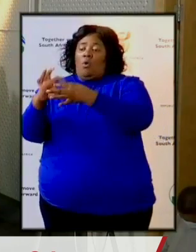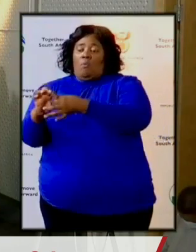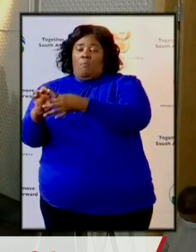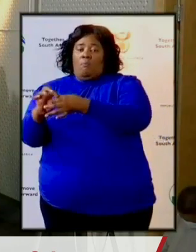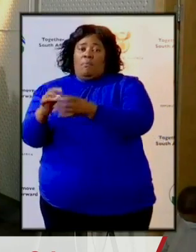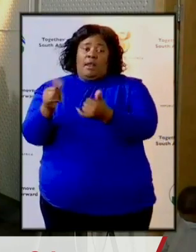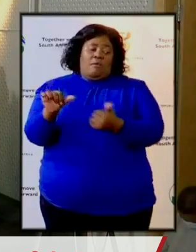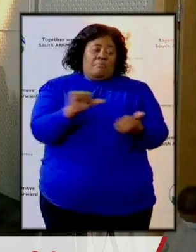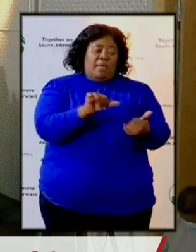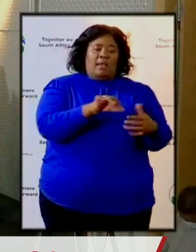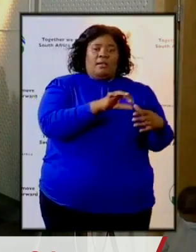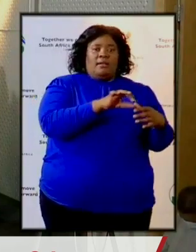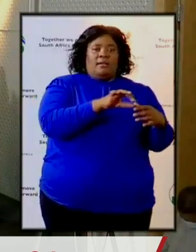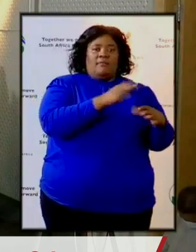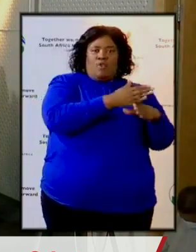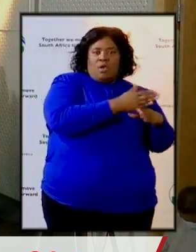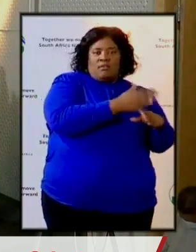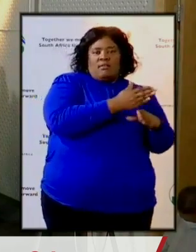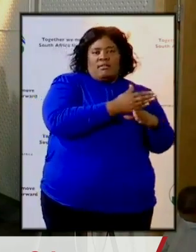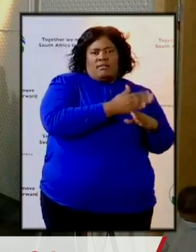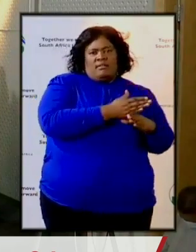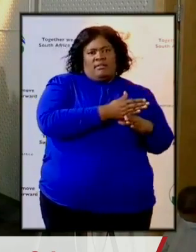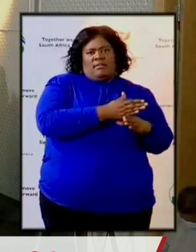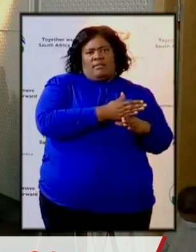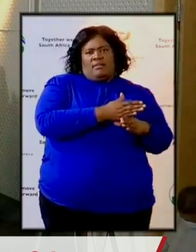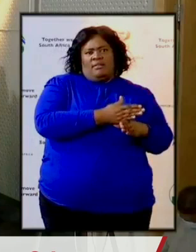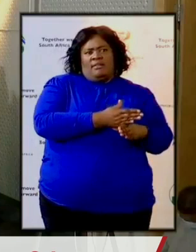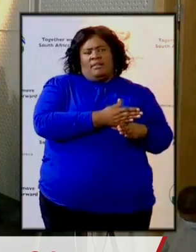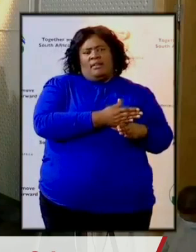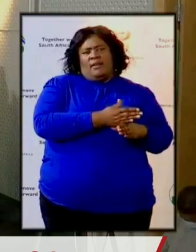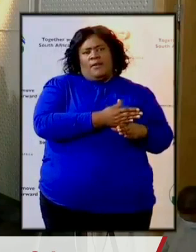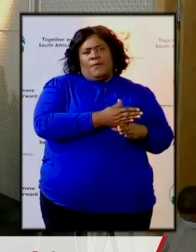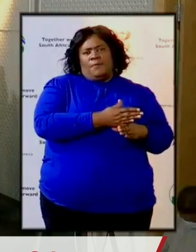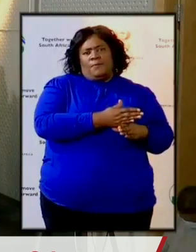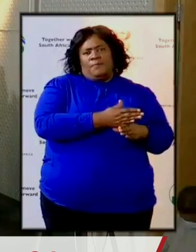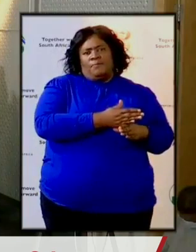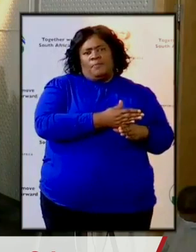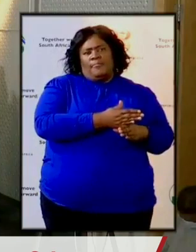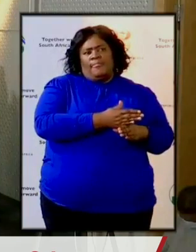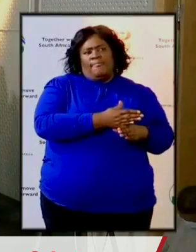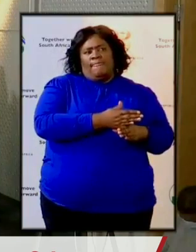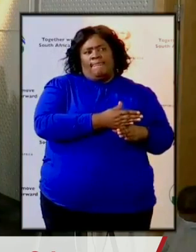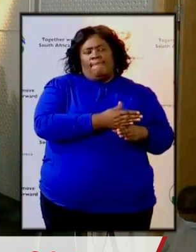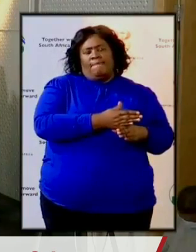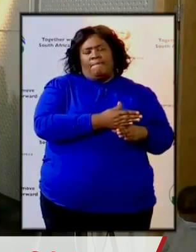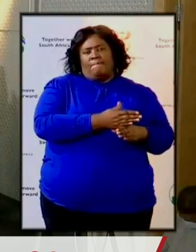and mainly people who are coming back for to come back to